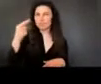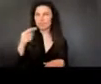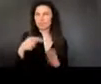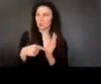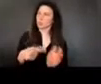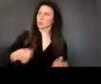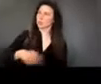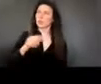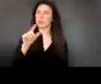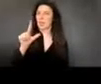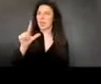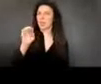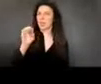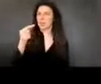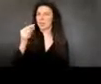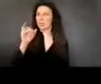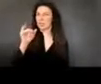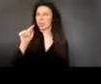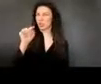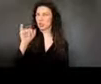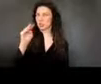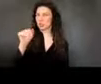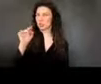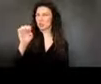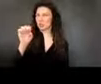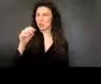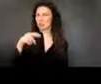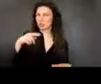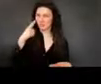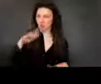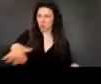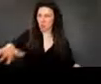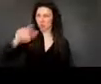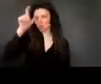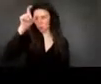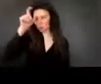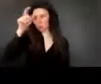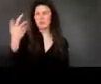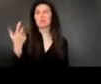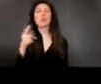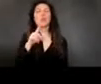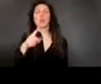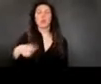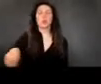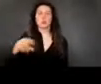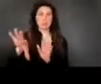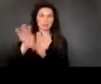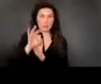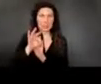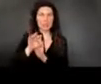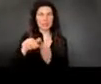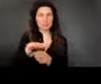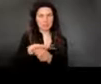So yeah, I mean, basically the site came first, and it was apparently had all of this. I mean, it